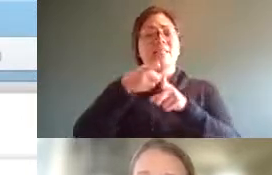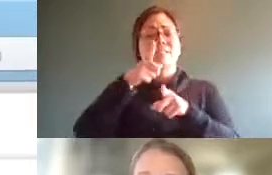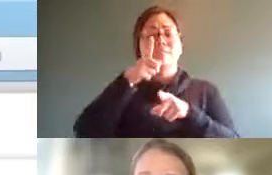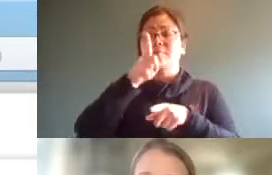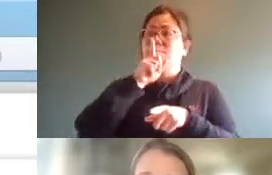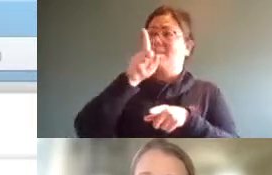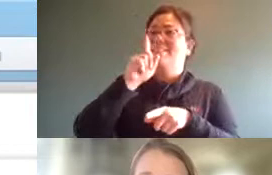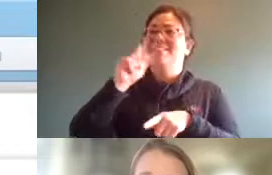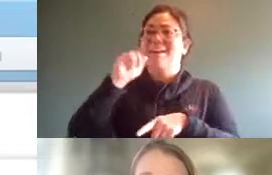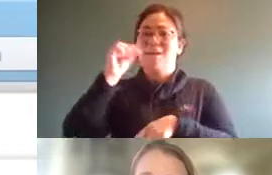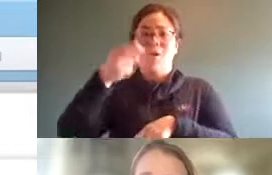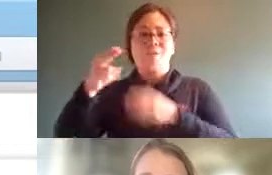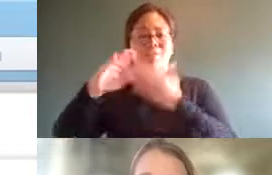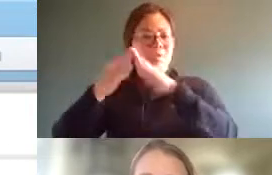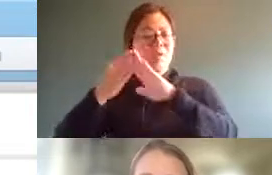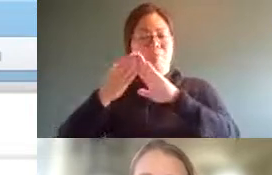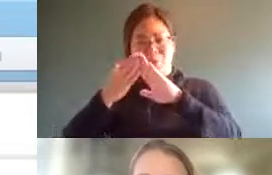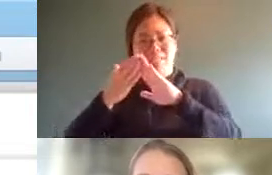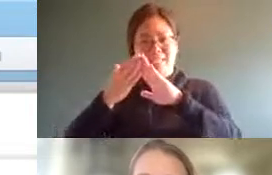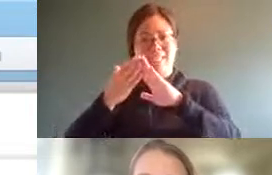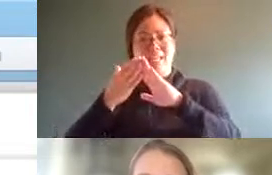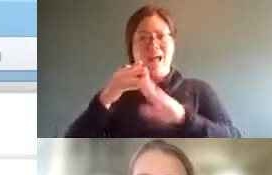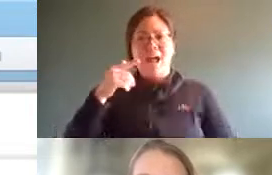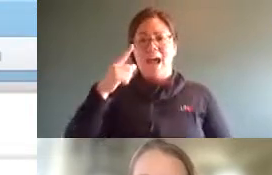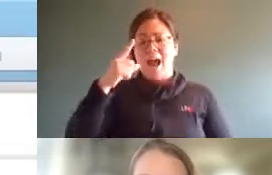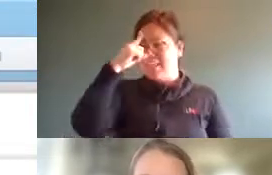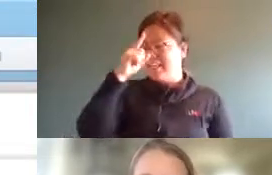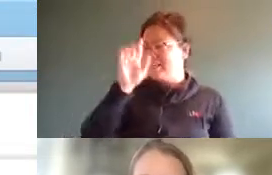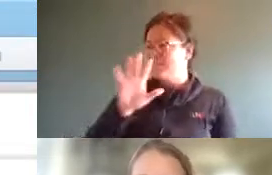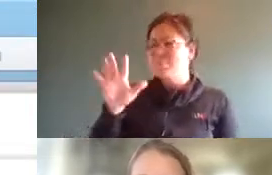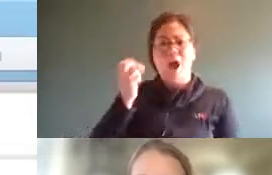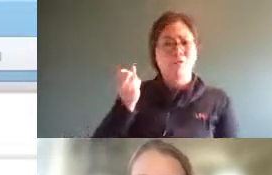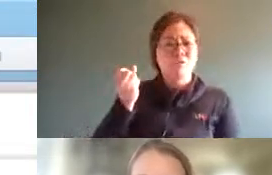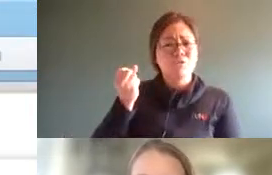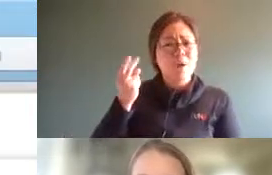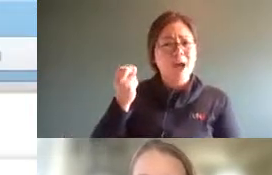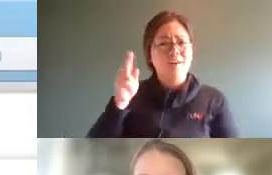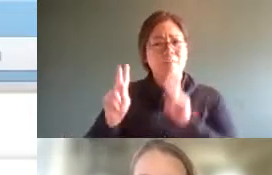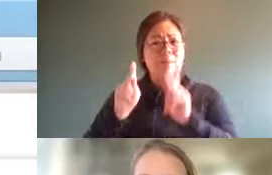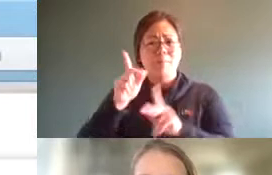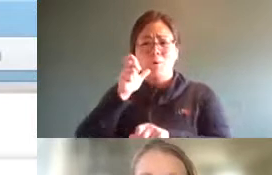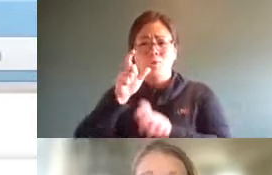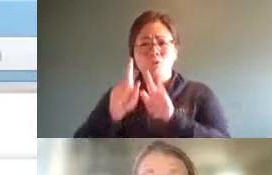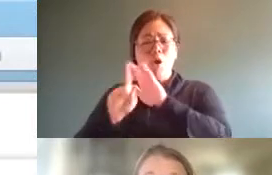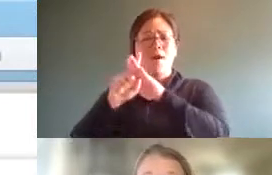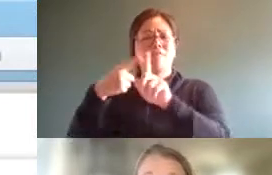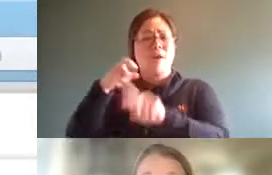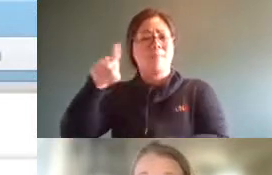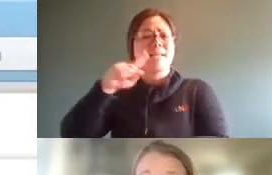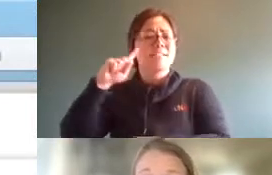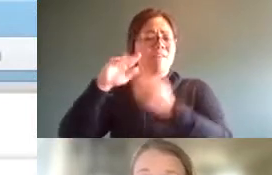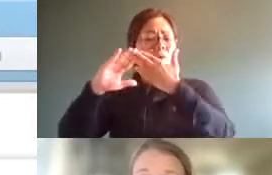hearing community, who I think there were about a dozen deaf participants that showed up,